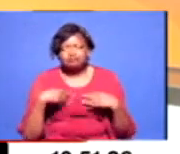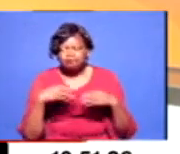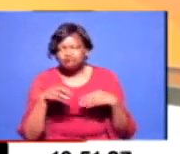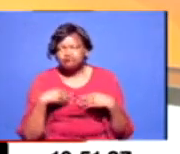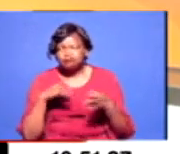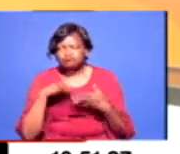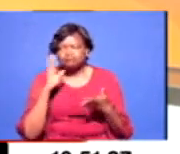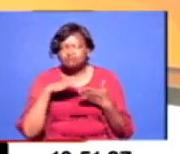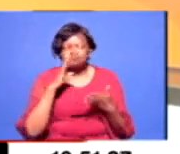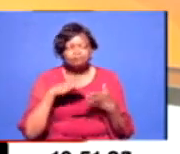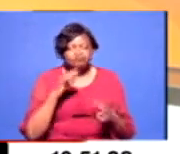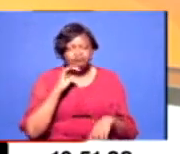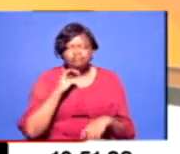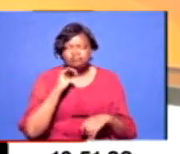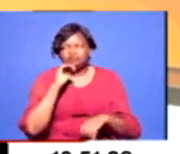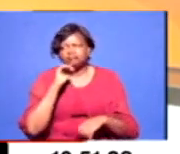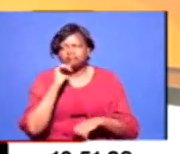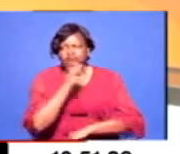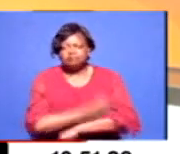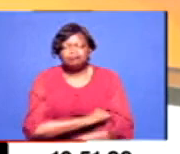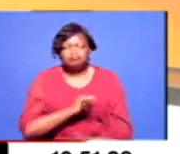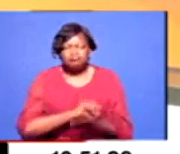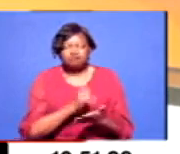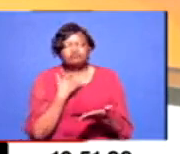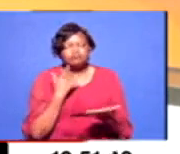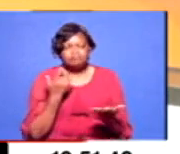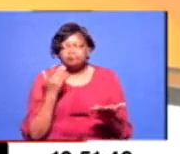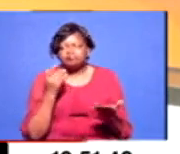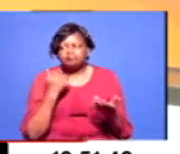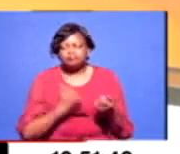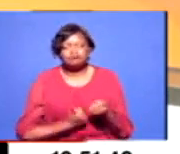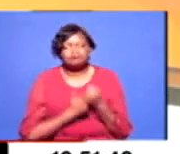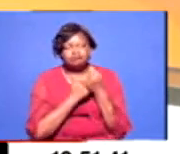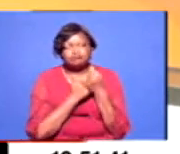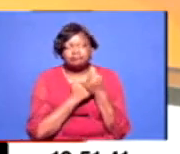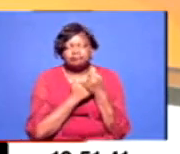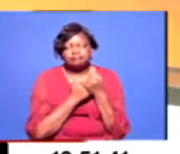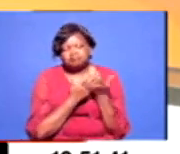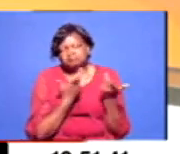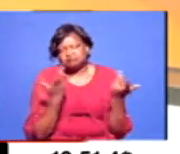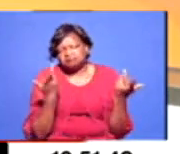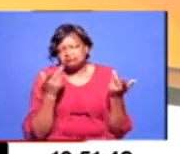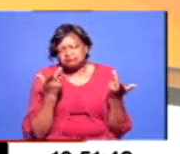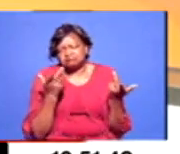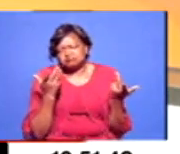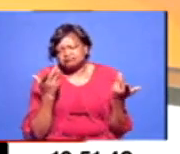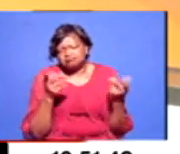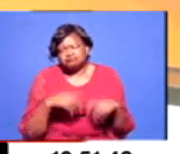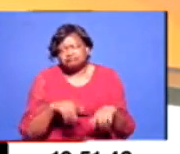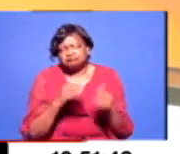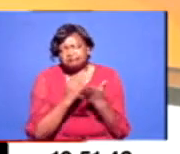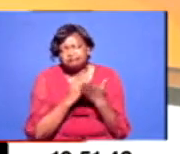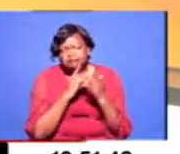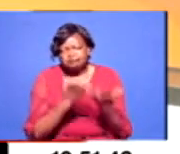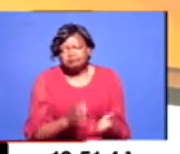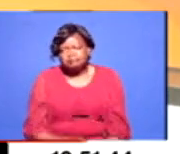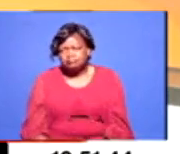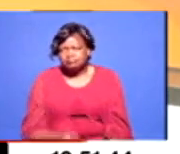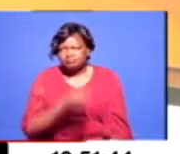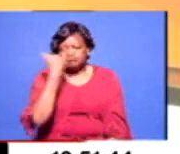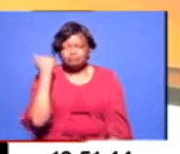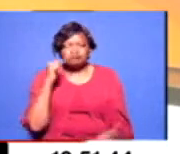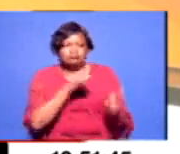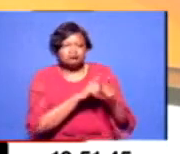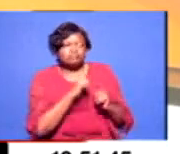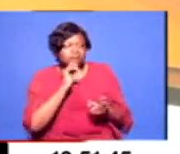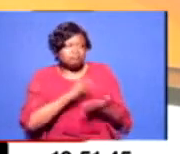more yeah. and more schools that yeah. would like to be assisted. How do we sustain this program? Because as you said, mm-hmm.